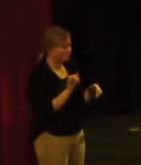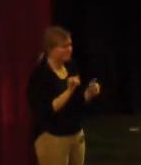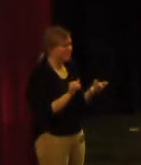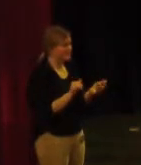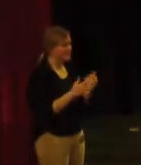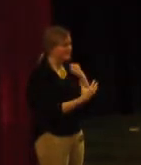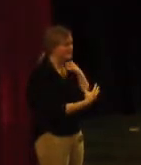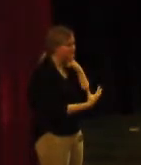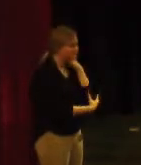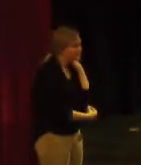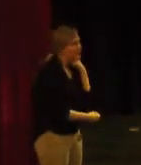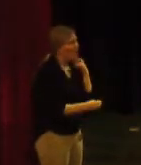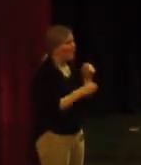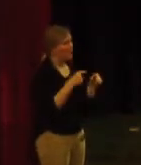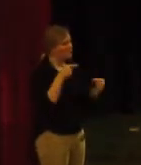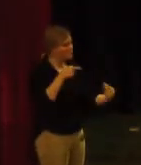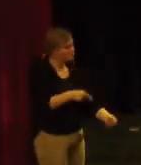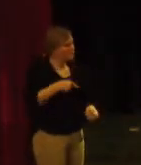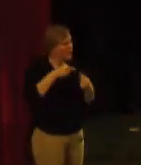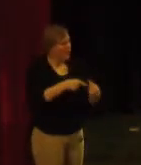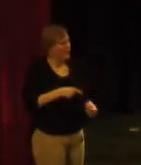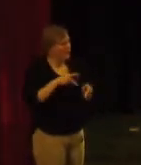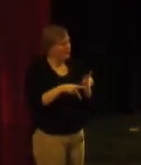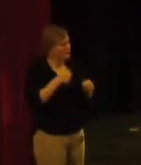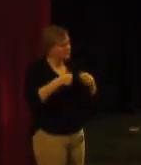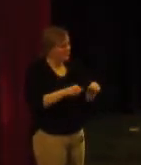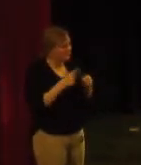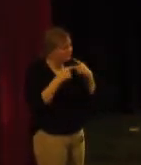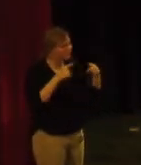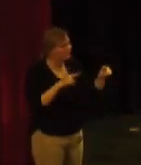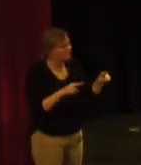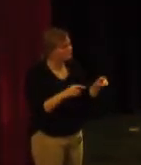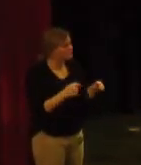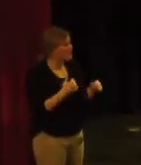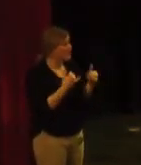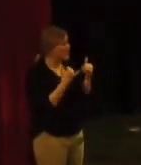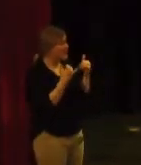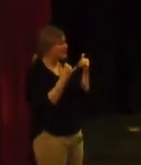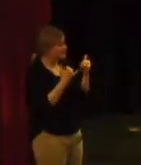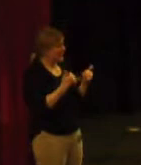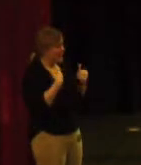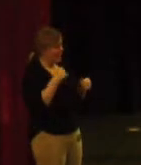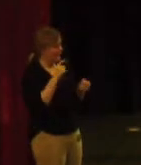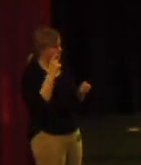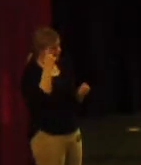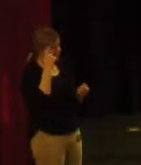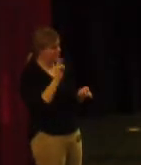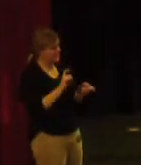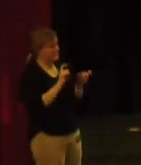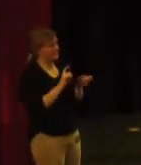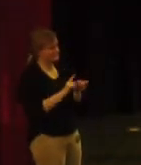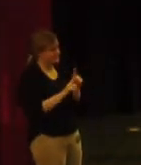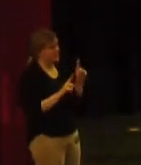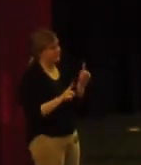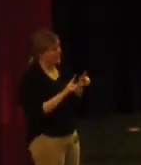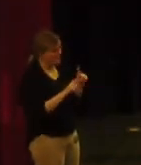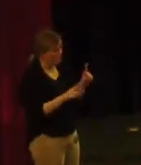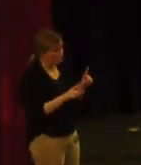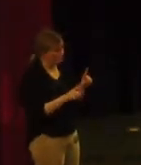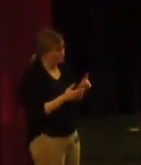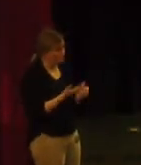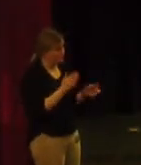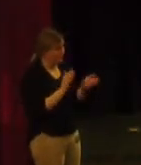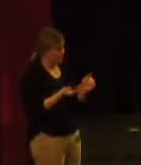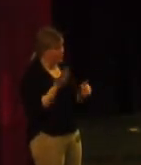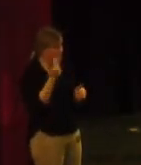poor, you know, struggling to get through. I have a different way of thinking of it now, but that's certainly the outlook they had at that time. There was a